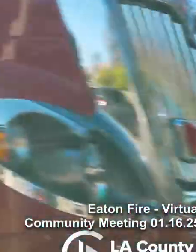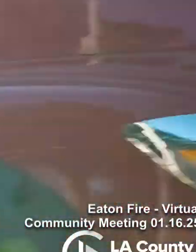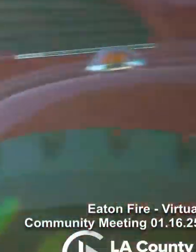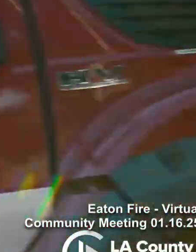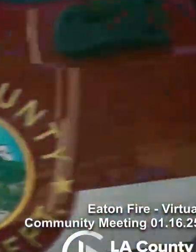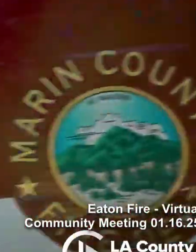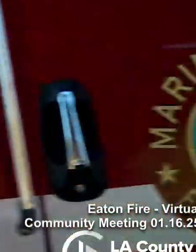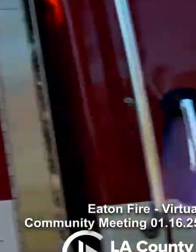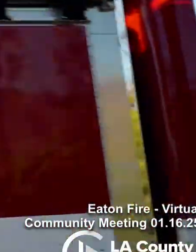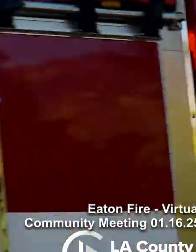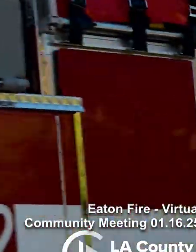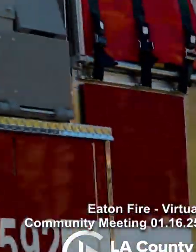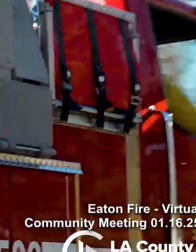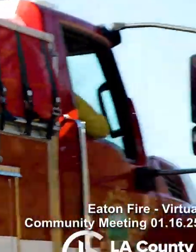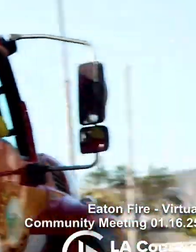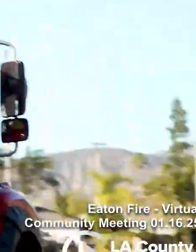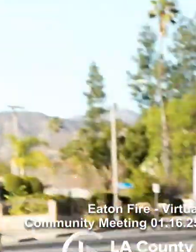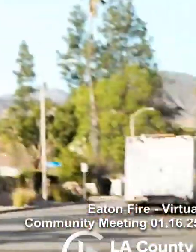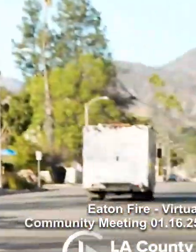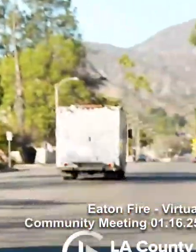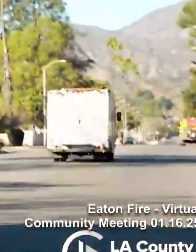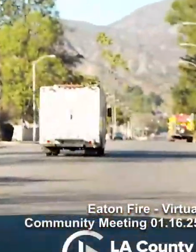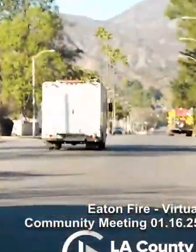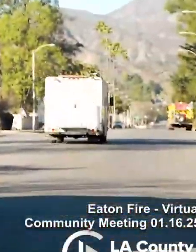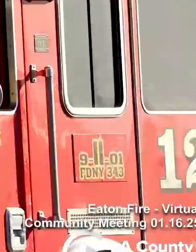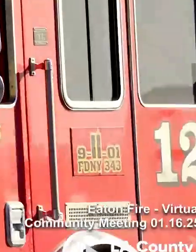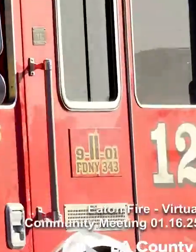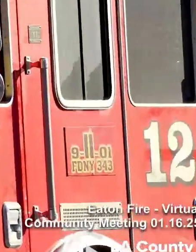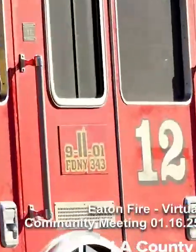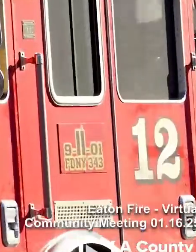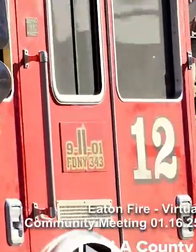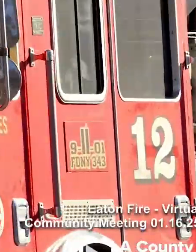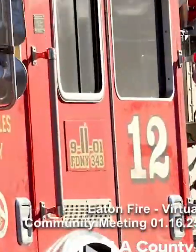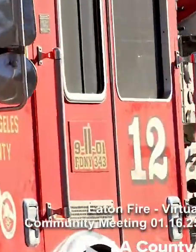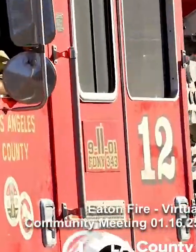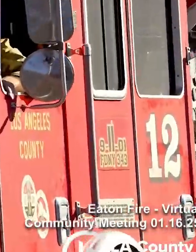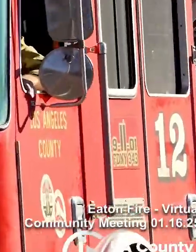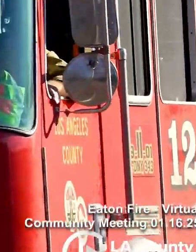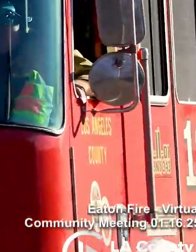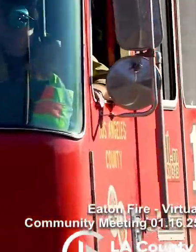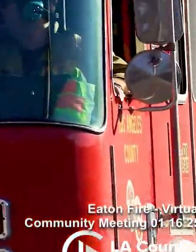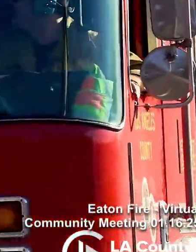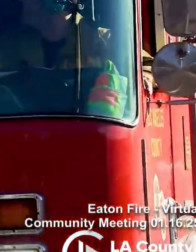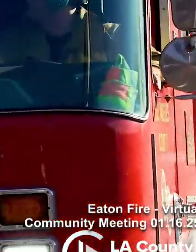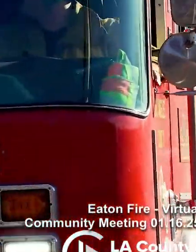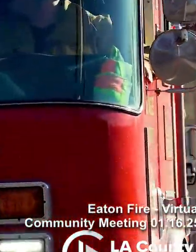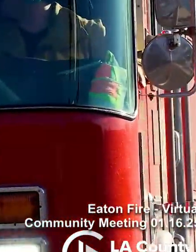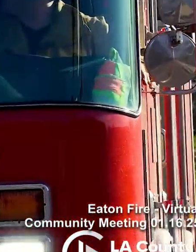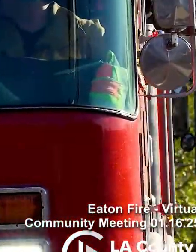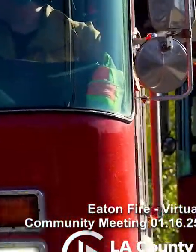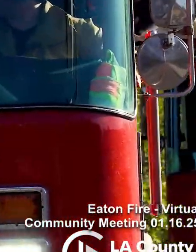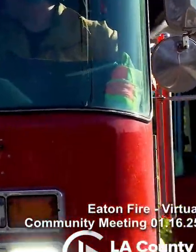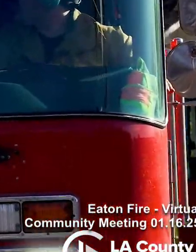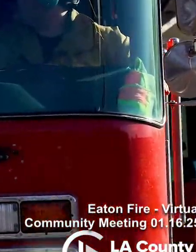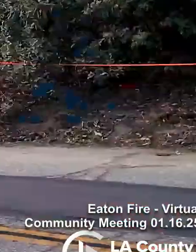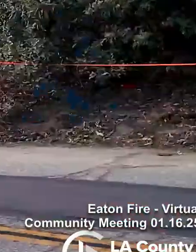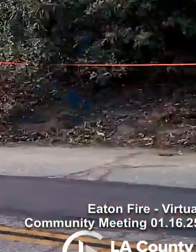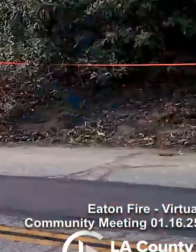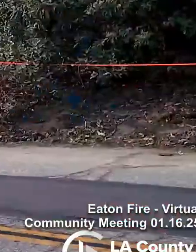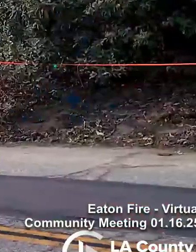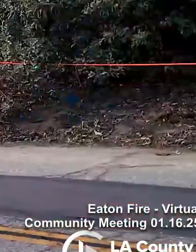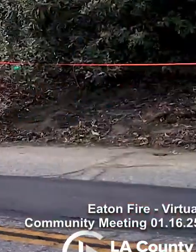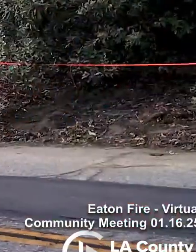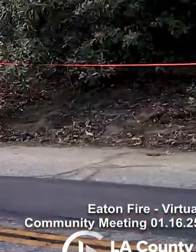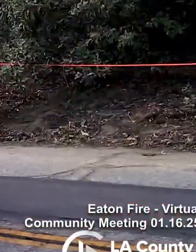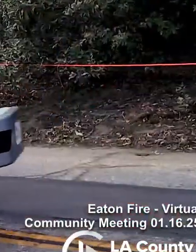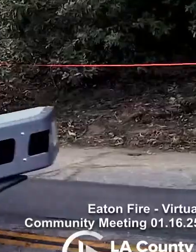have representation from agencies all over California, all over the nation. There's hundreds of different patches